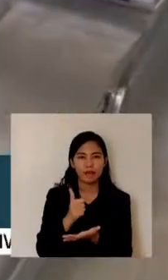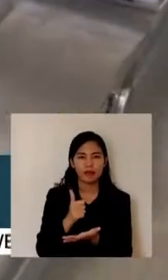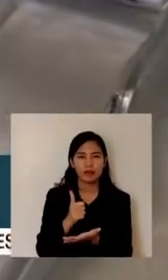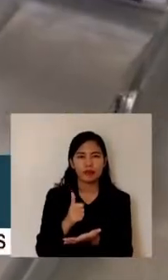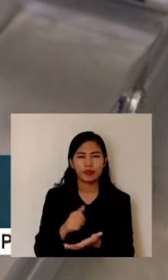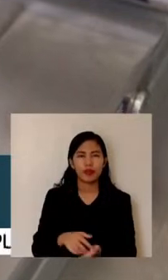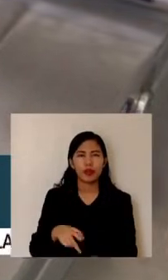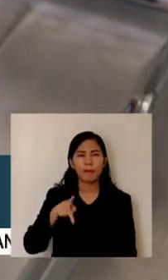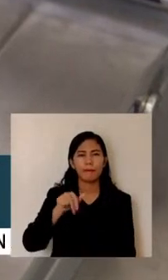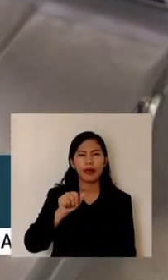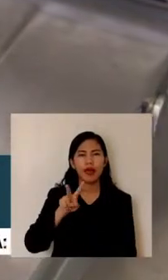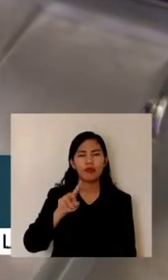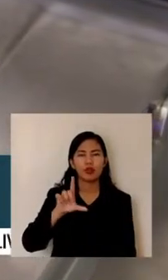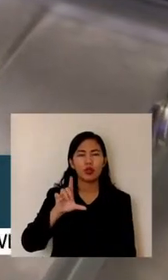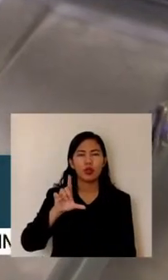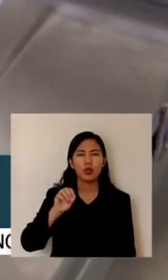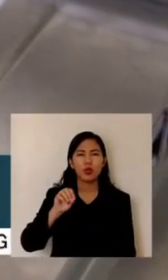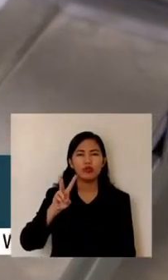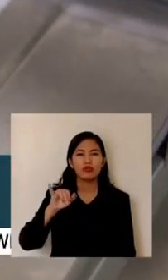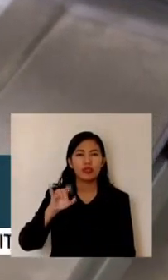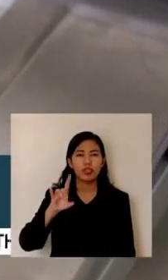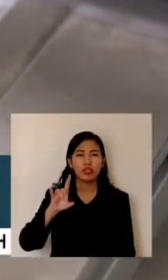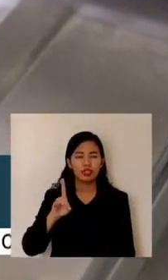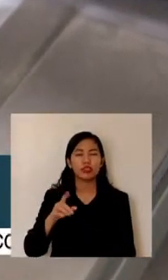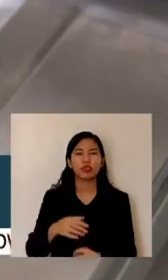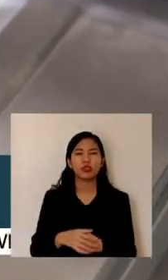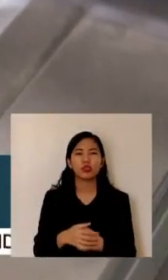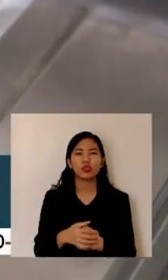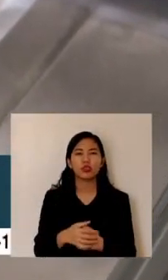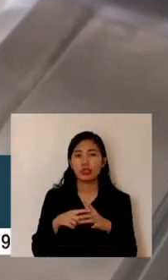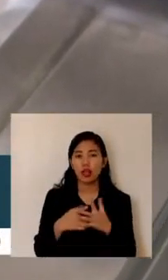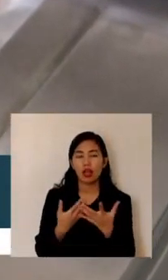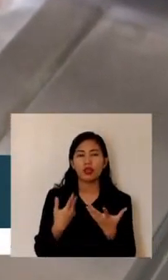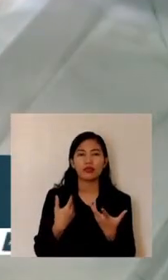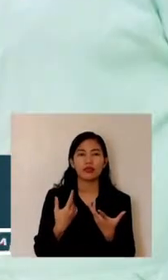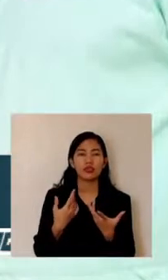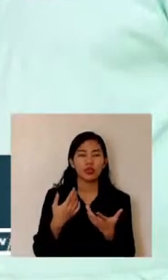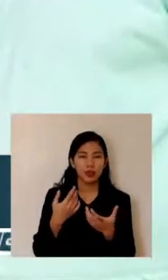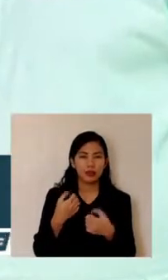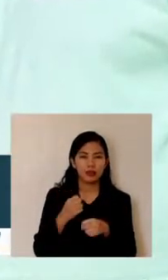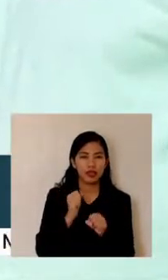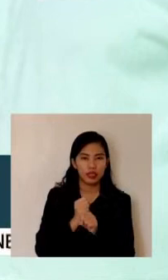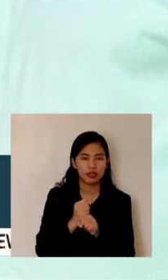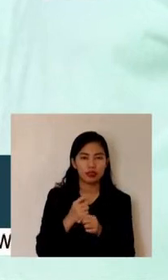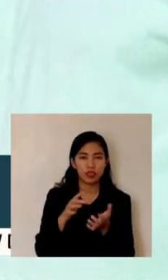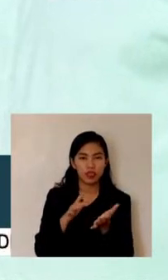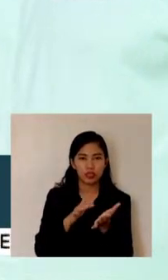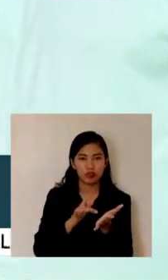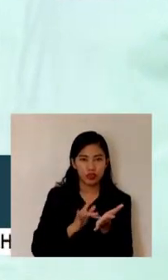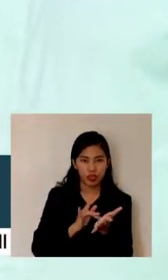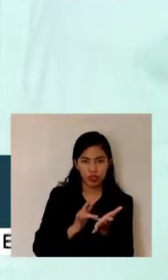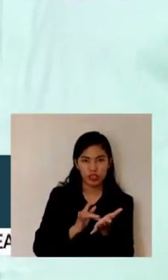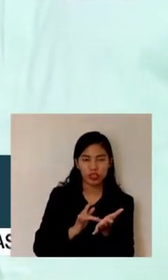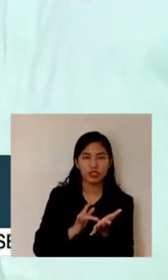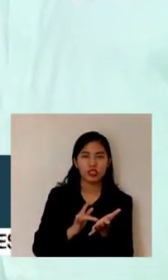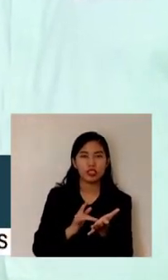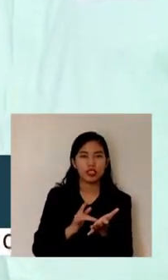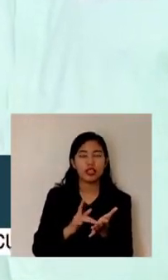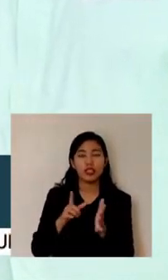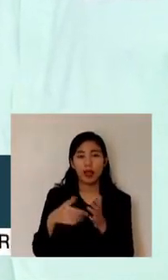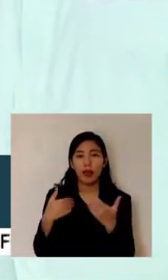paves the way for EU member states to deploy the drug after the regulator gave guidance for its emergency use late last